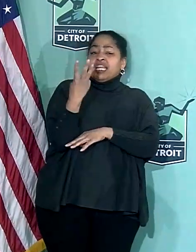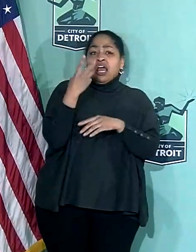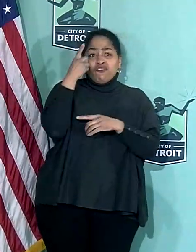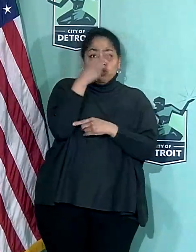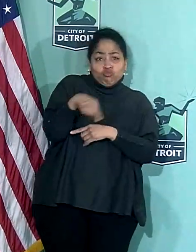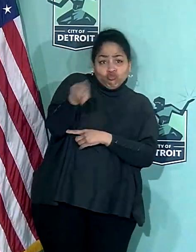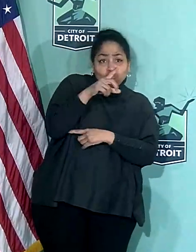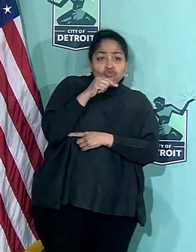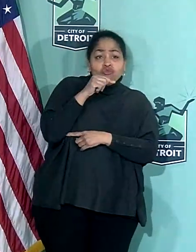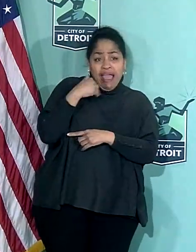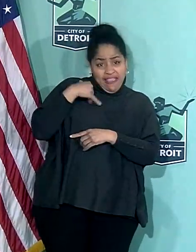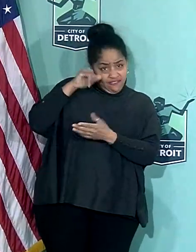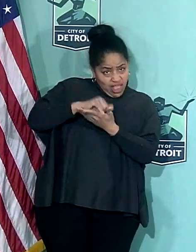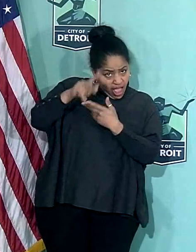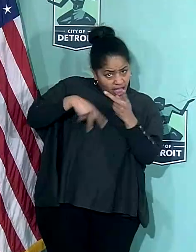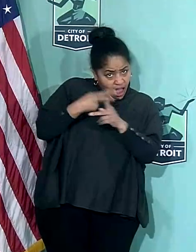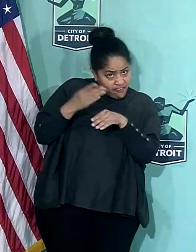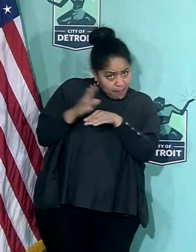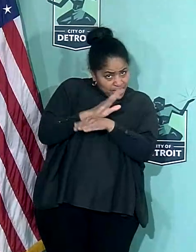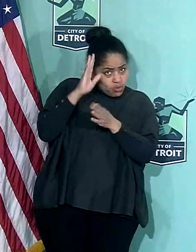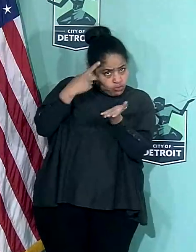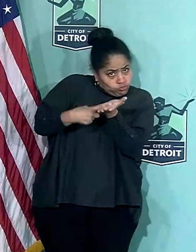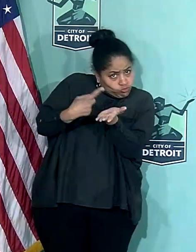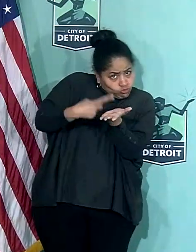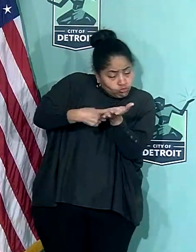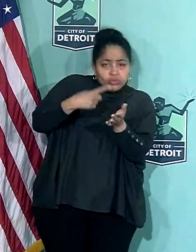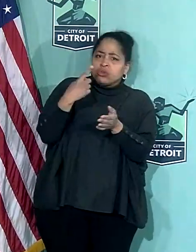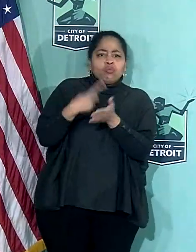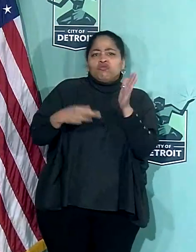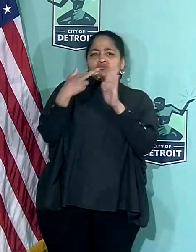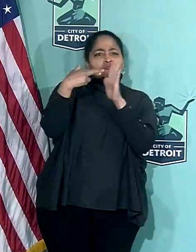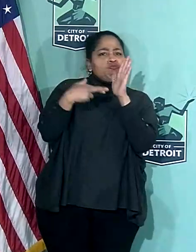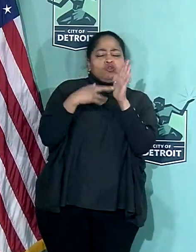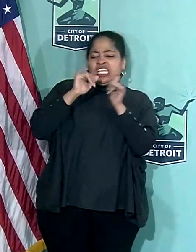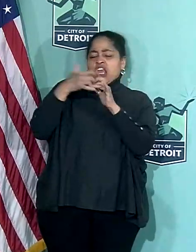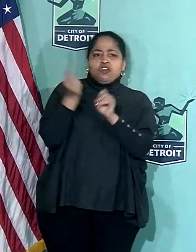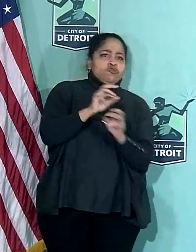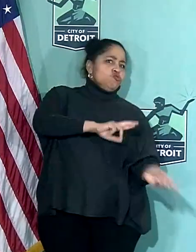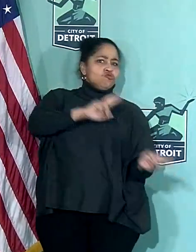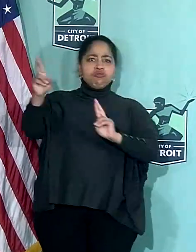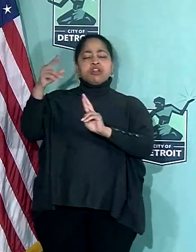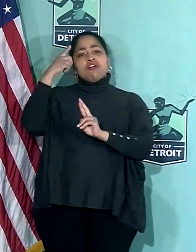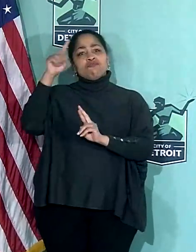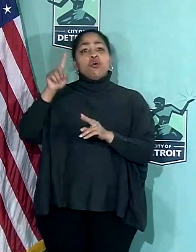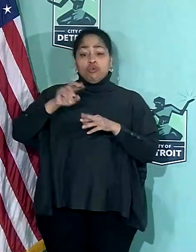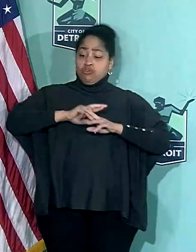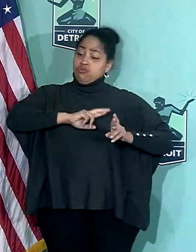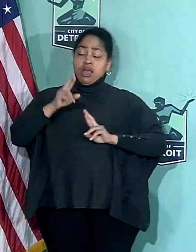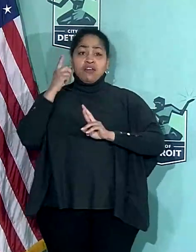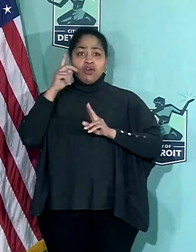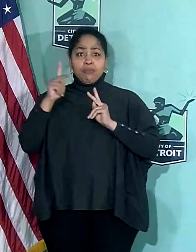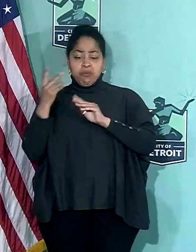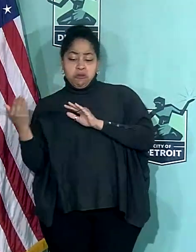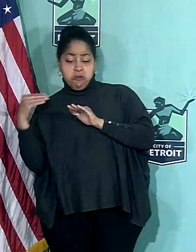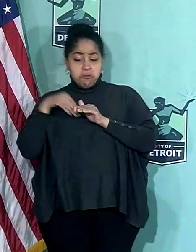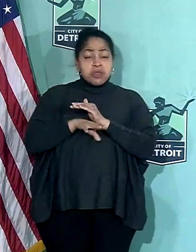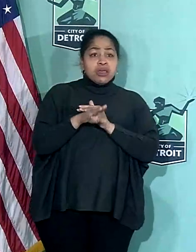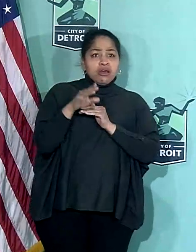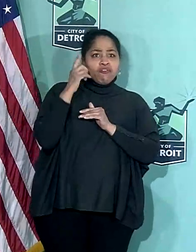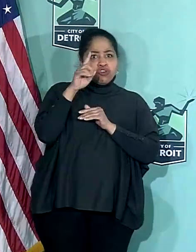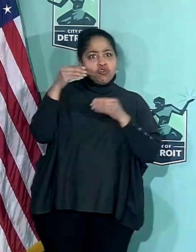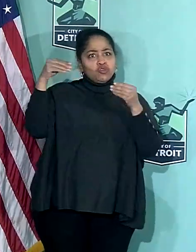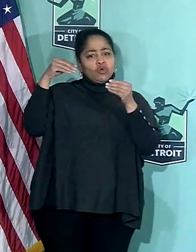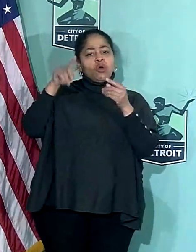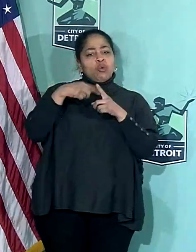those of you who have those kinds of businesses, we're going to talk about guidance on how to get ready for when we make that transition. But it